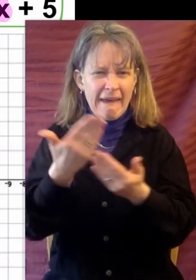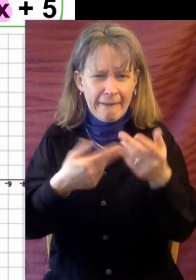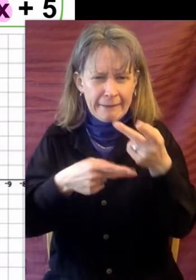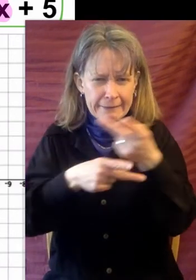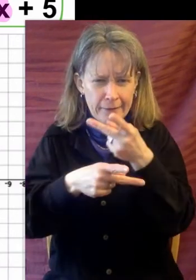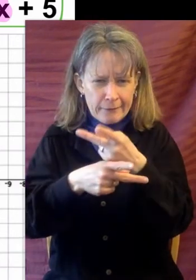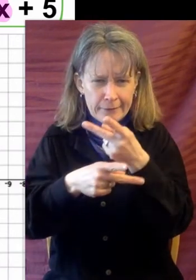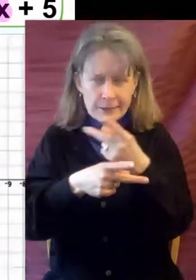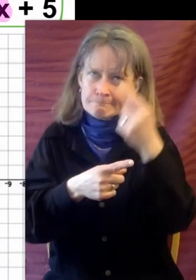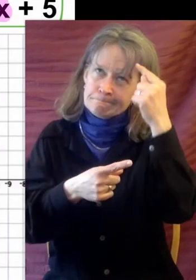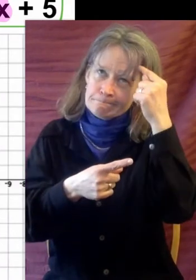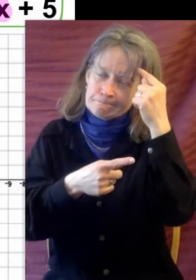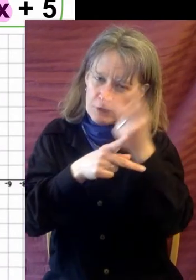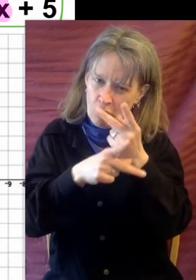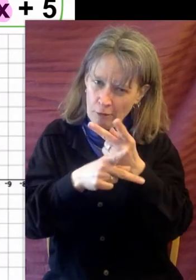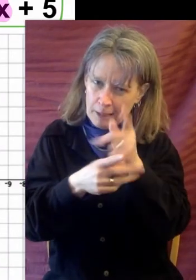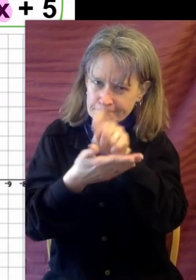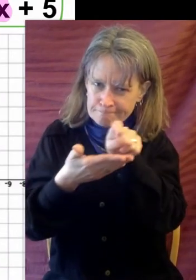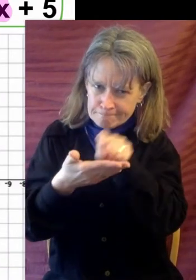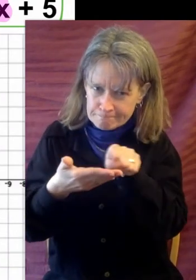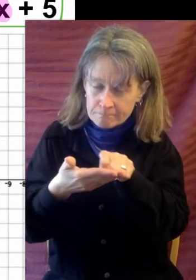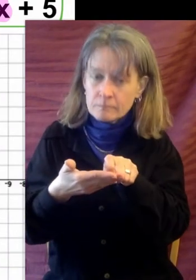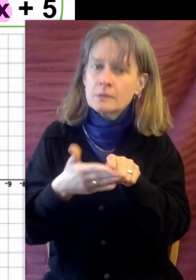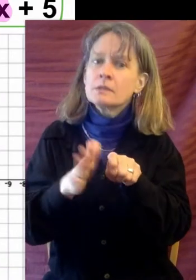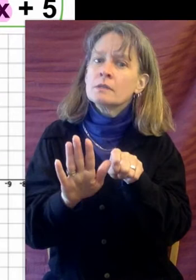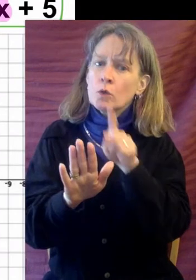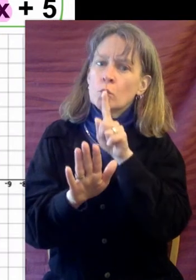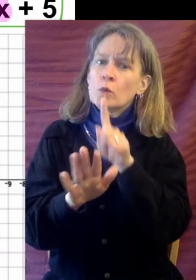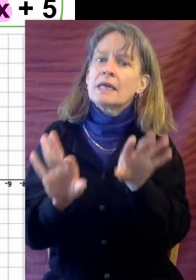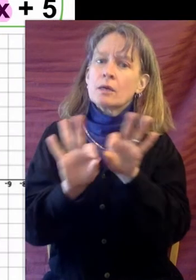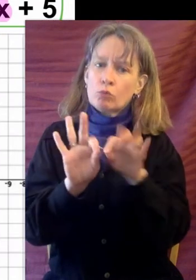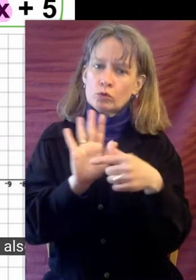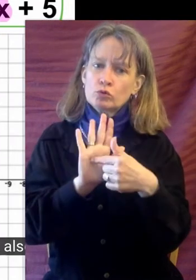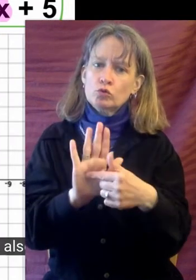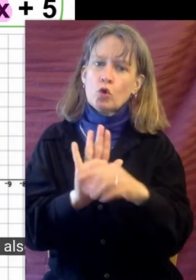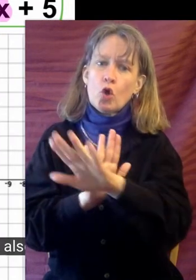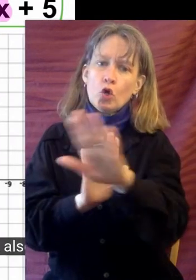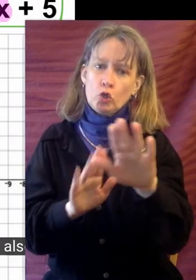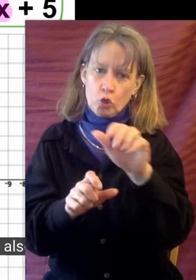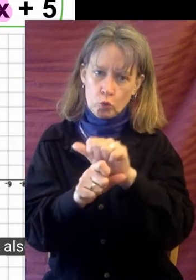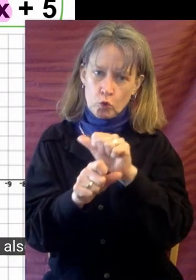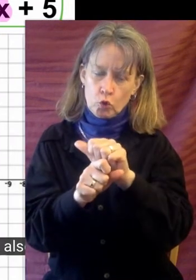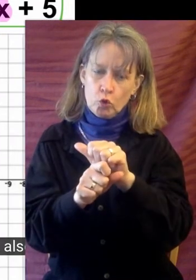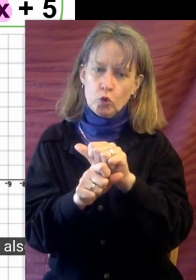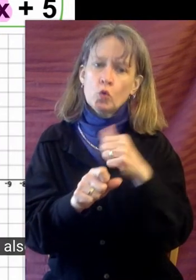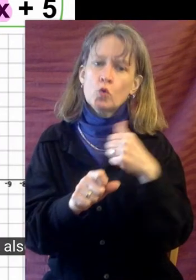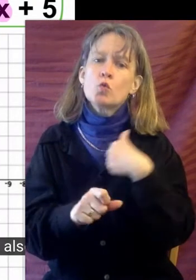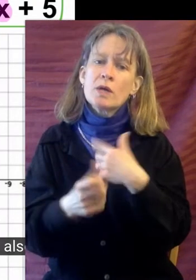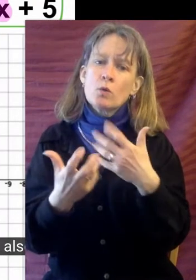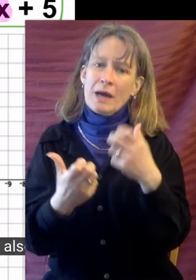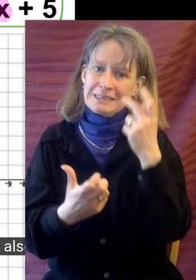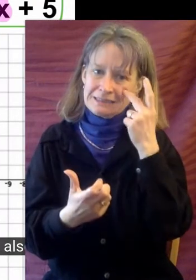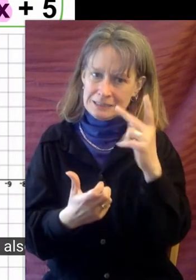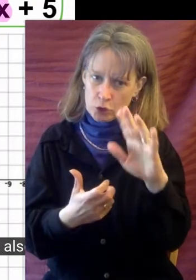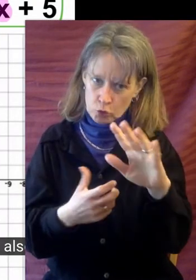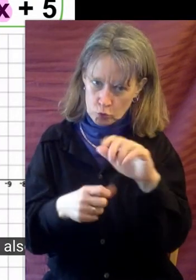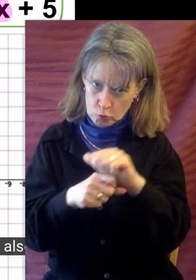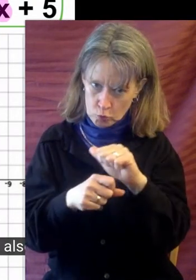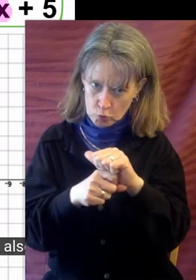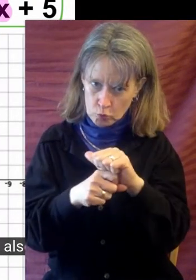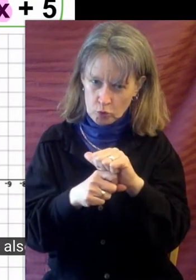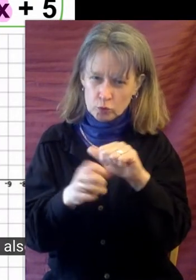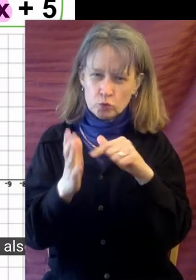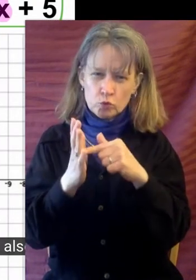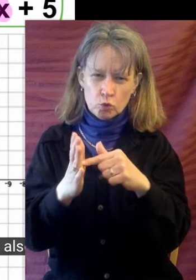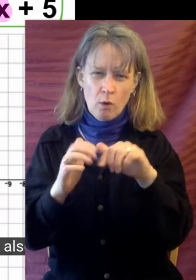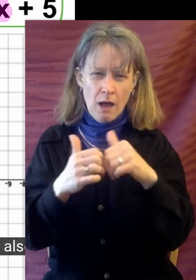And we do want you to show your work for these and show how you've calculated them by hand. I'm going to also show you